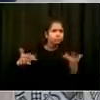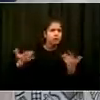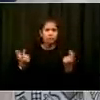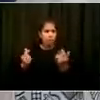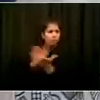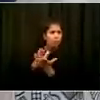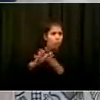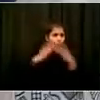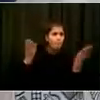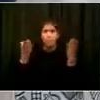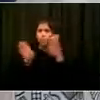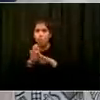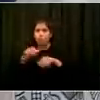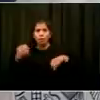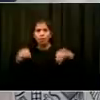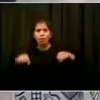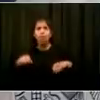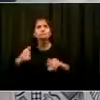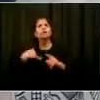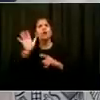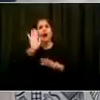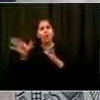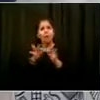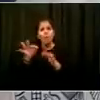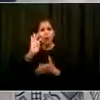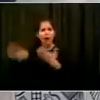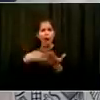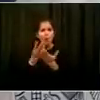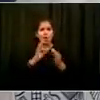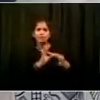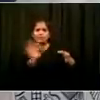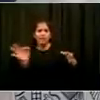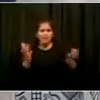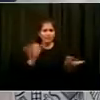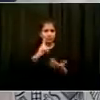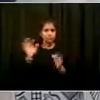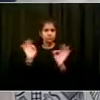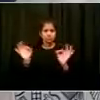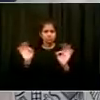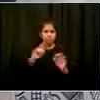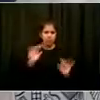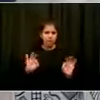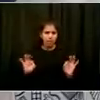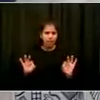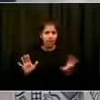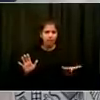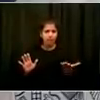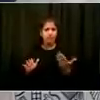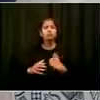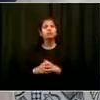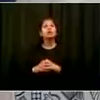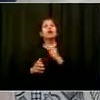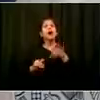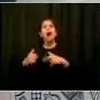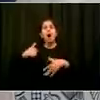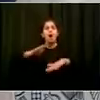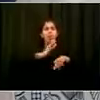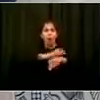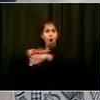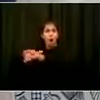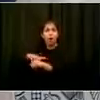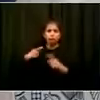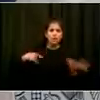in the end. And parents had been warned in advance, and they heard the news, by around 2 o'clock. so they could prepare